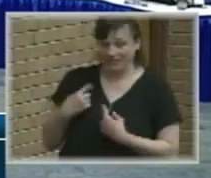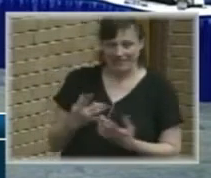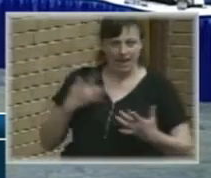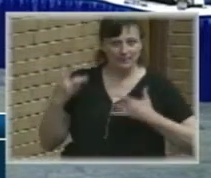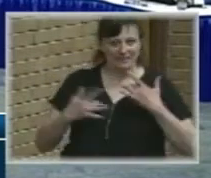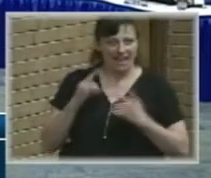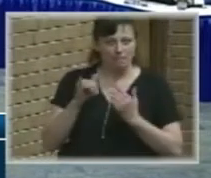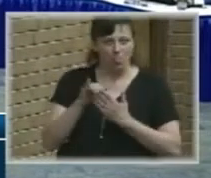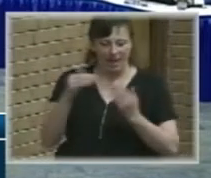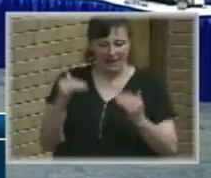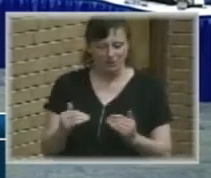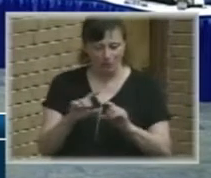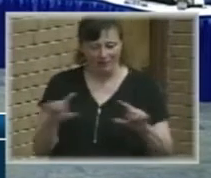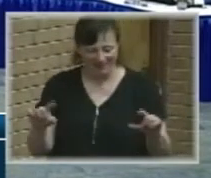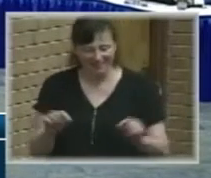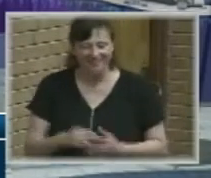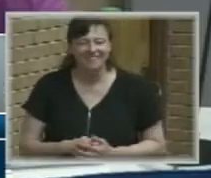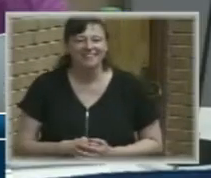about it.